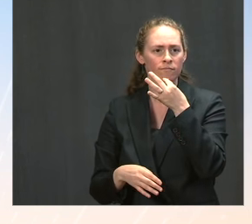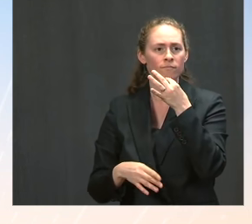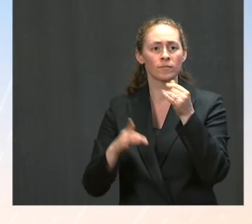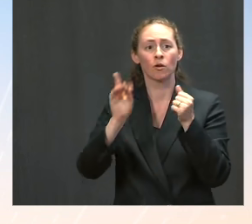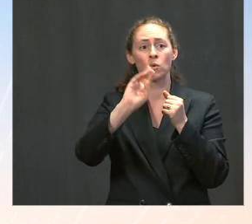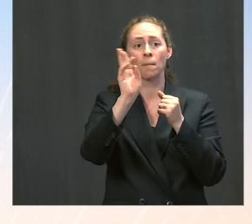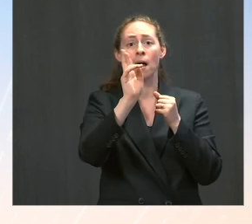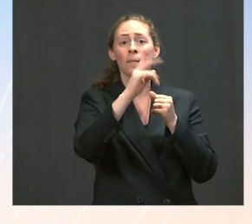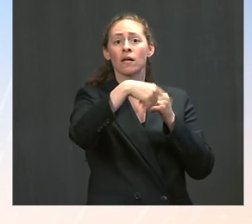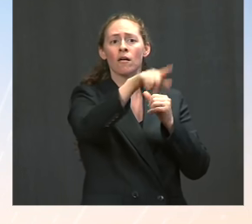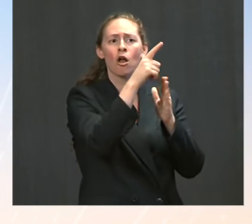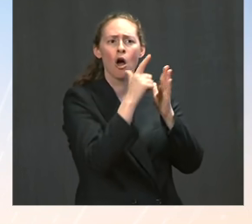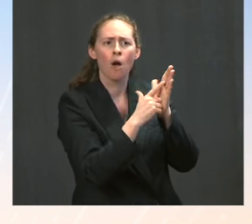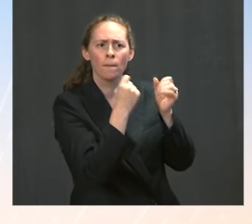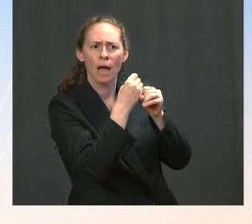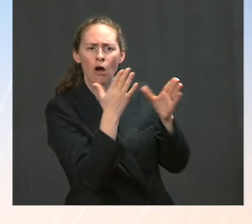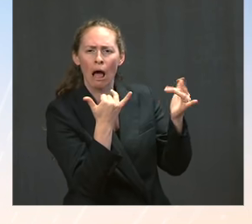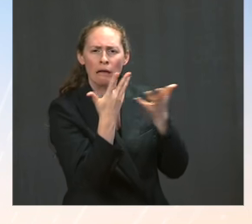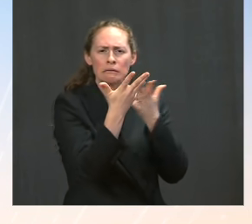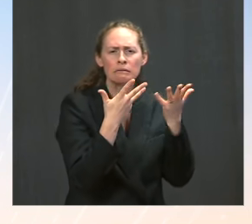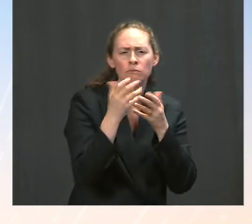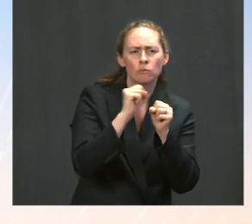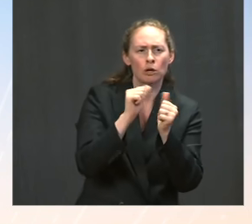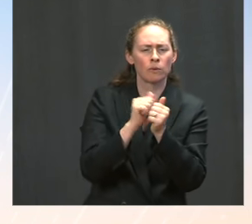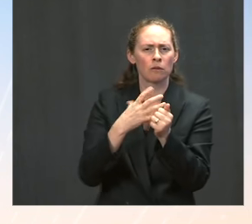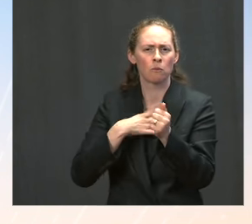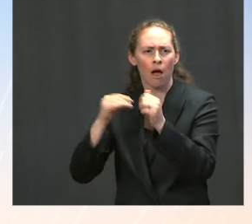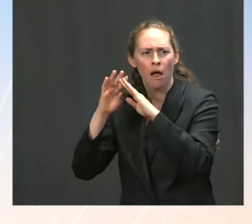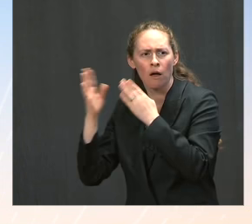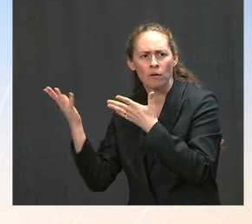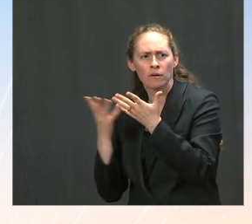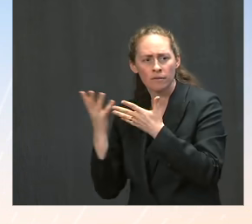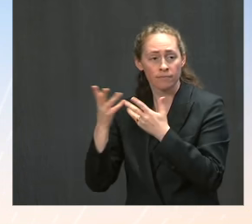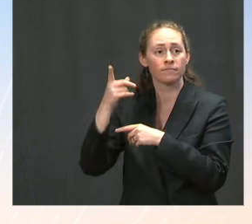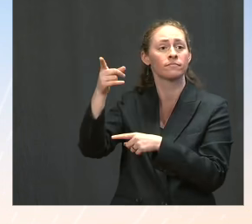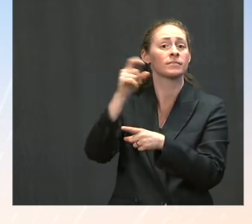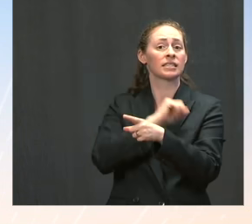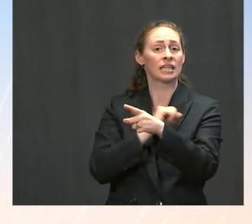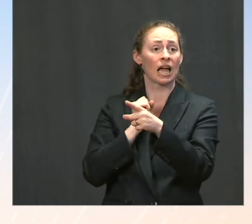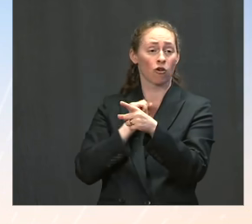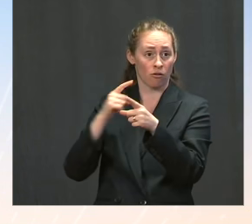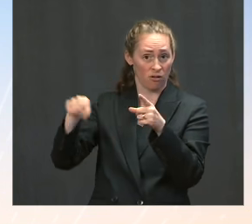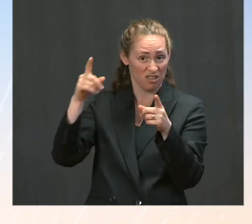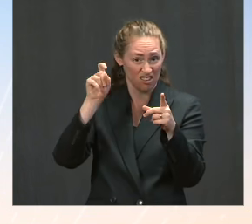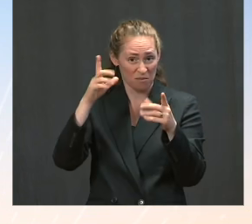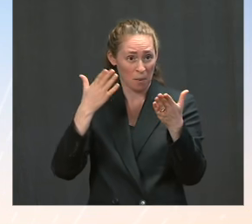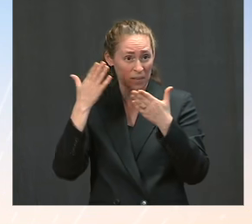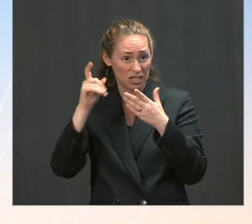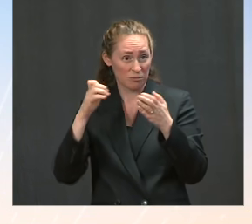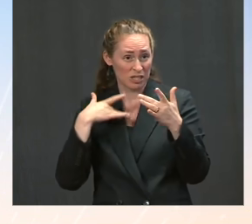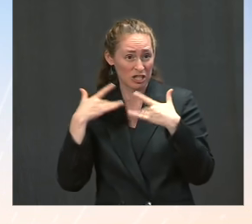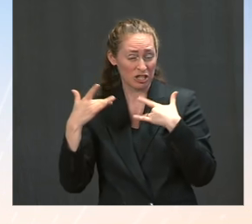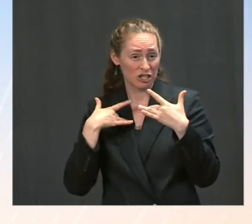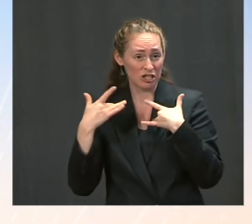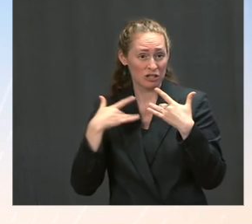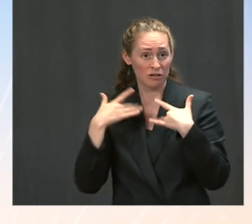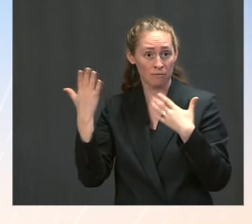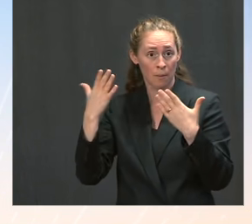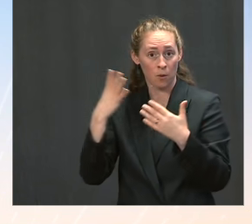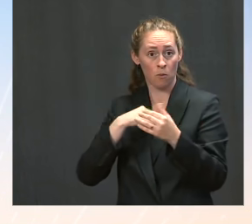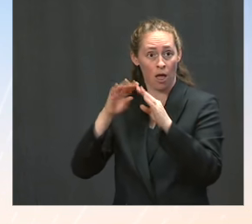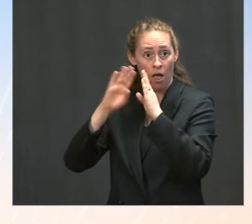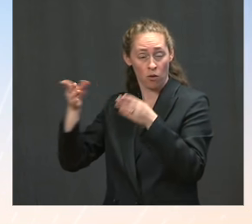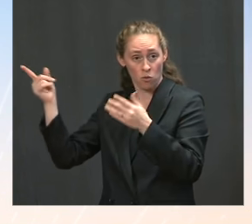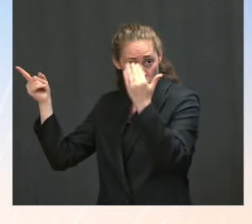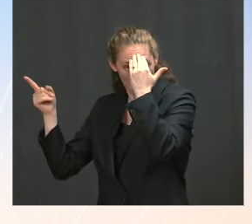White House right now. Are Senator Carper's concerns also something that the White House is aware of and working on at this point? We're certainly aware of